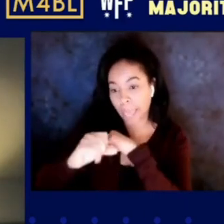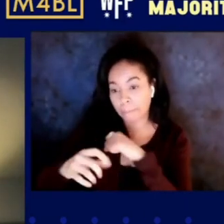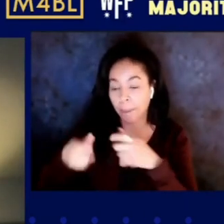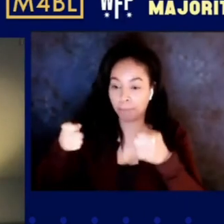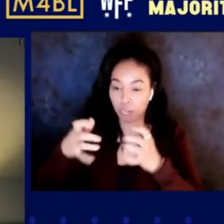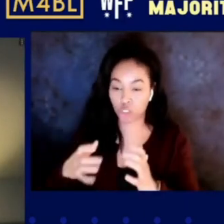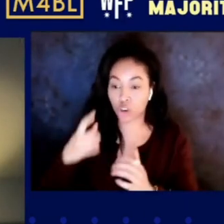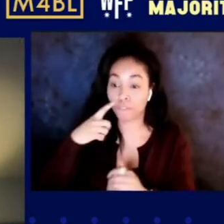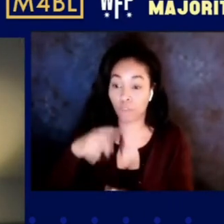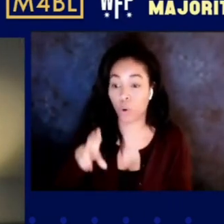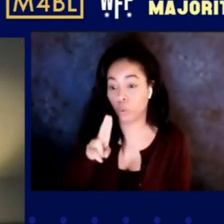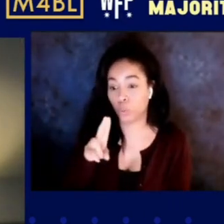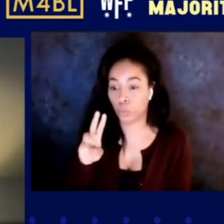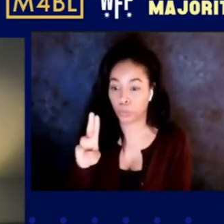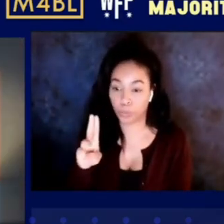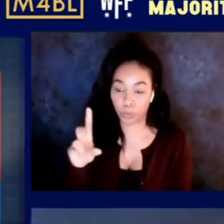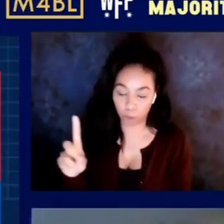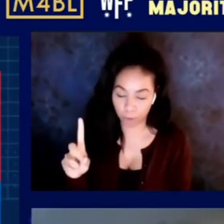watch the video.